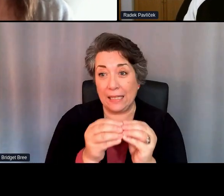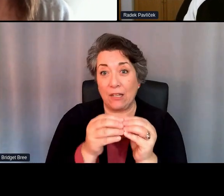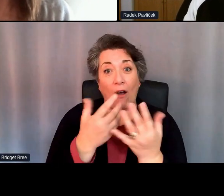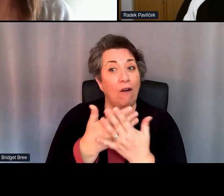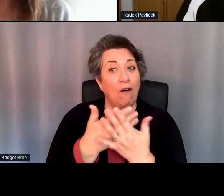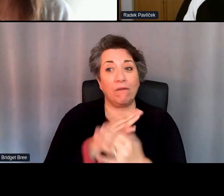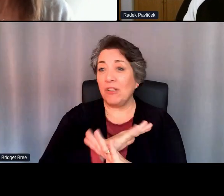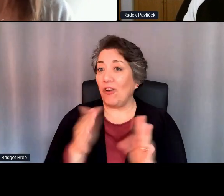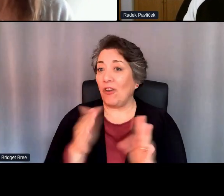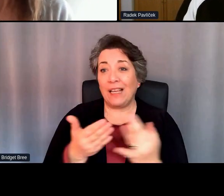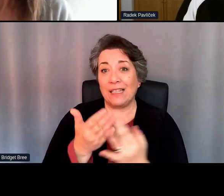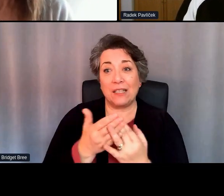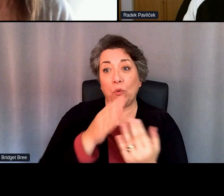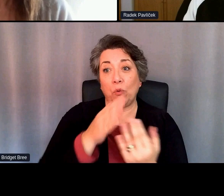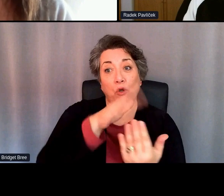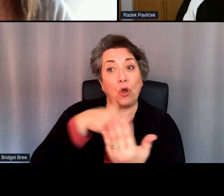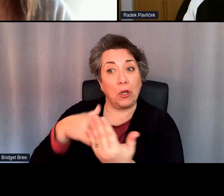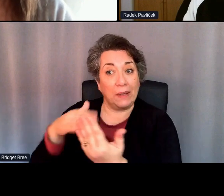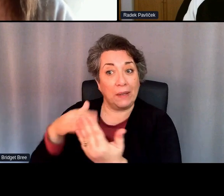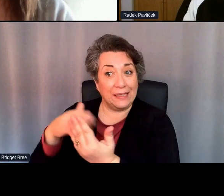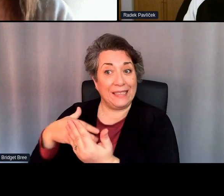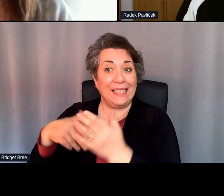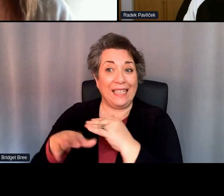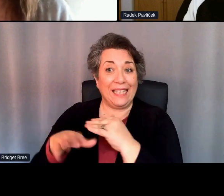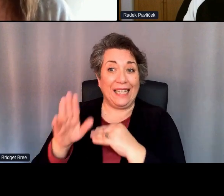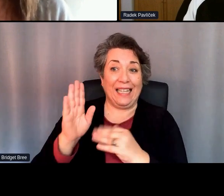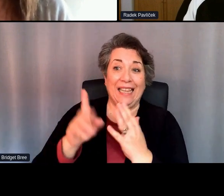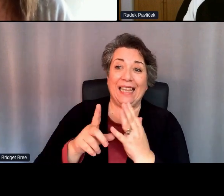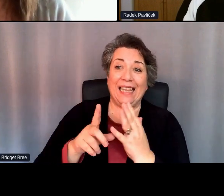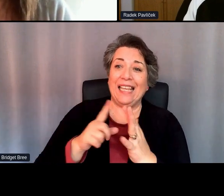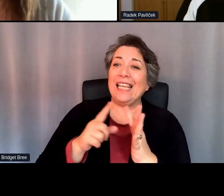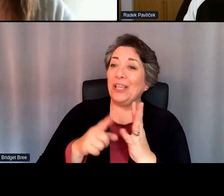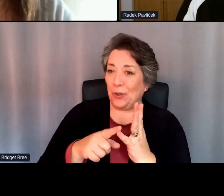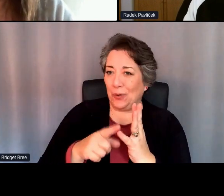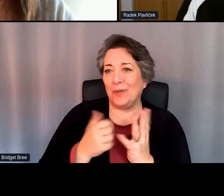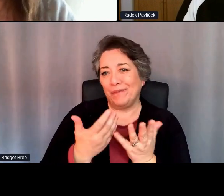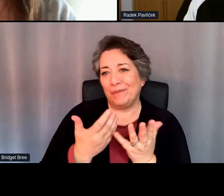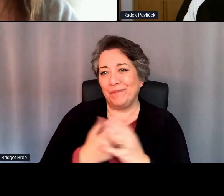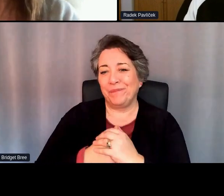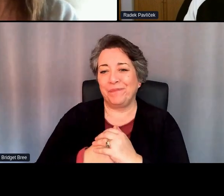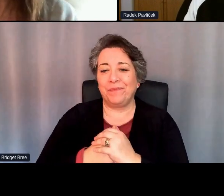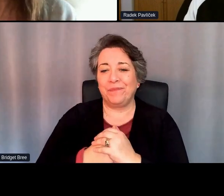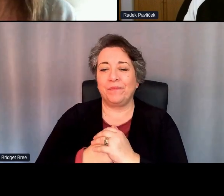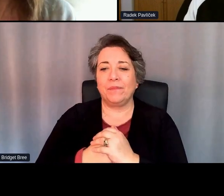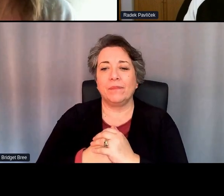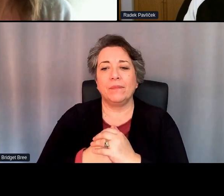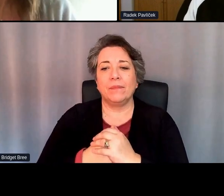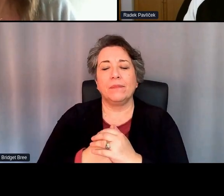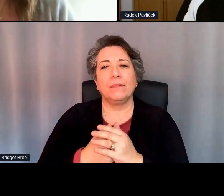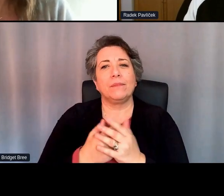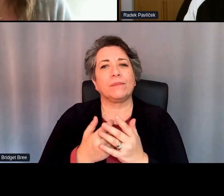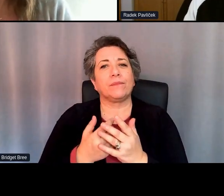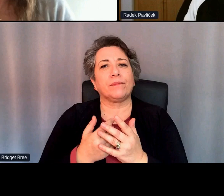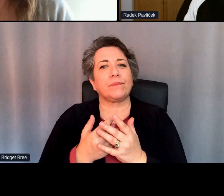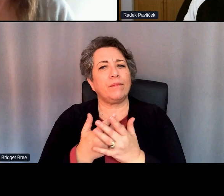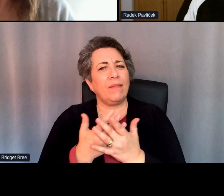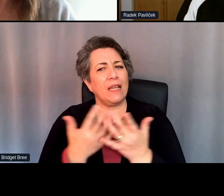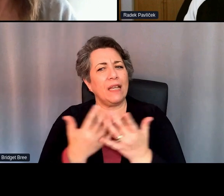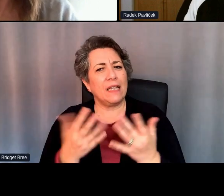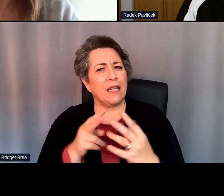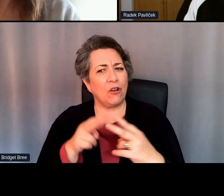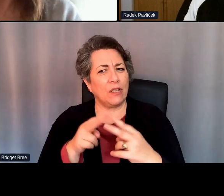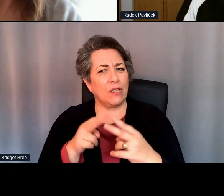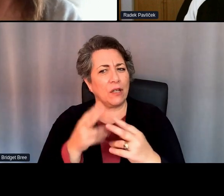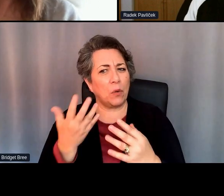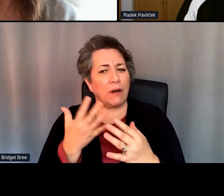in documents. So we got a question here if there is any contact which I can dial in to get more detail. I don't